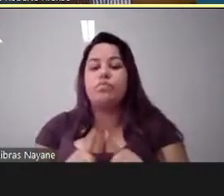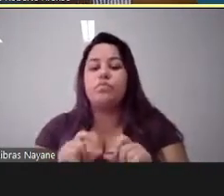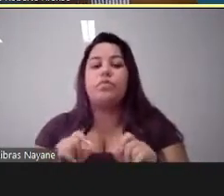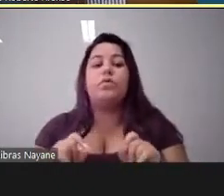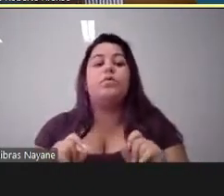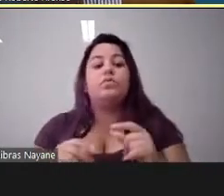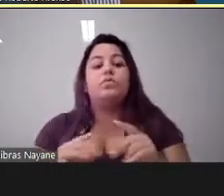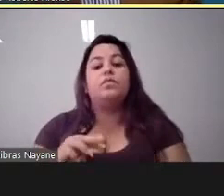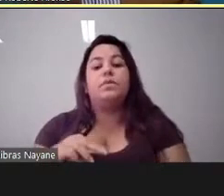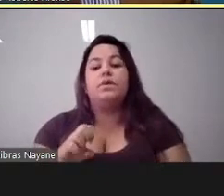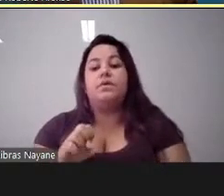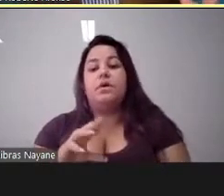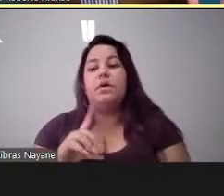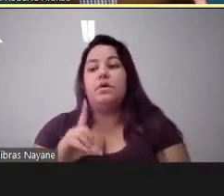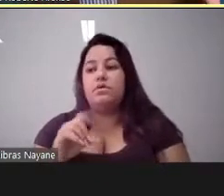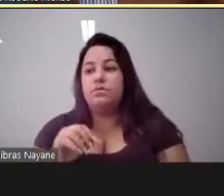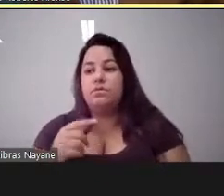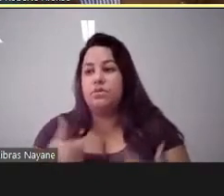young people